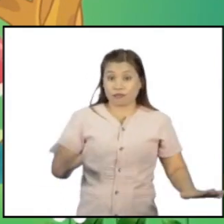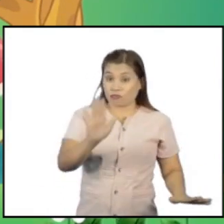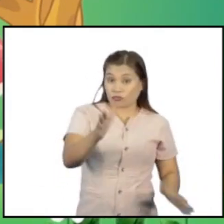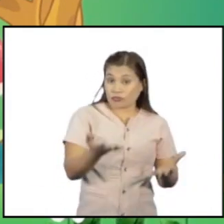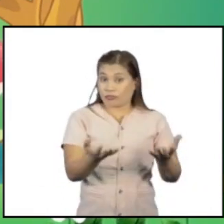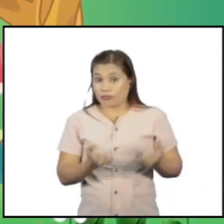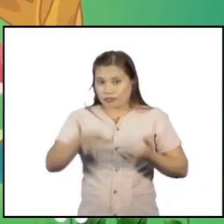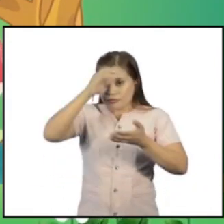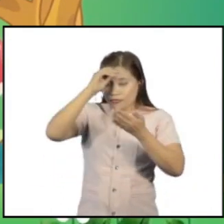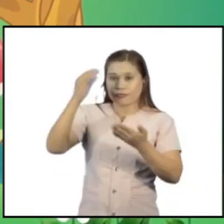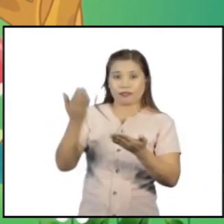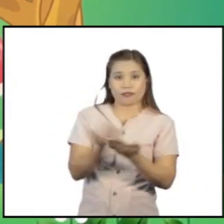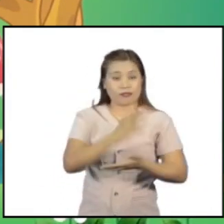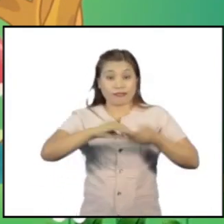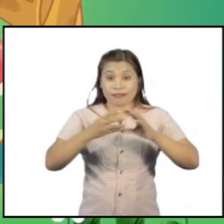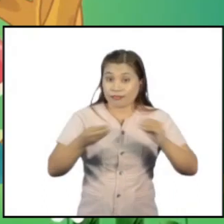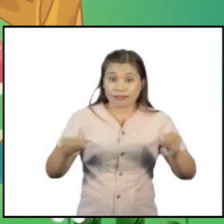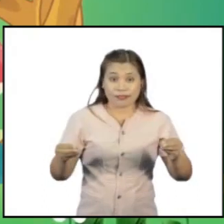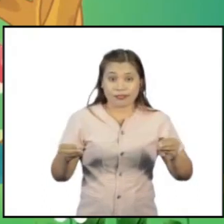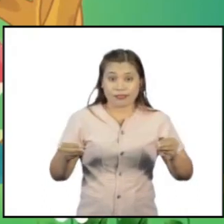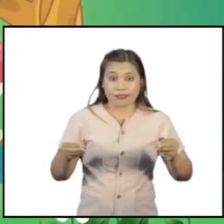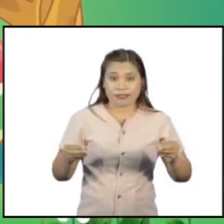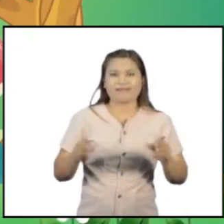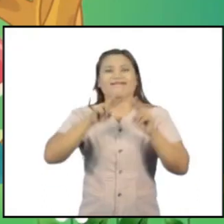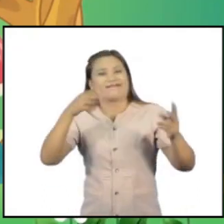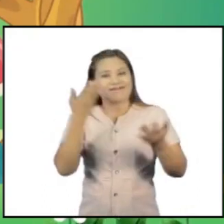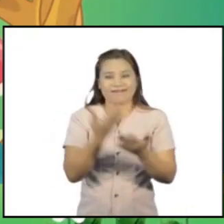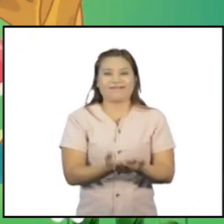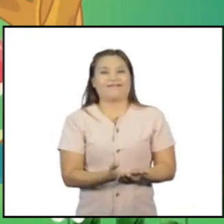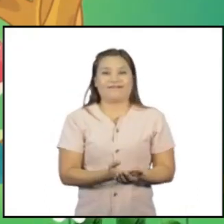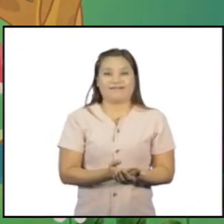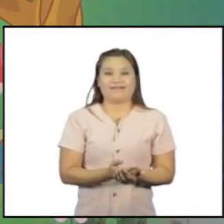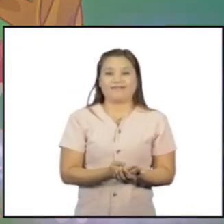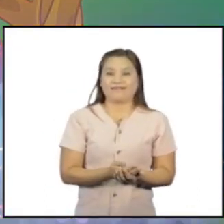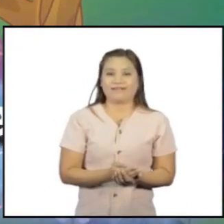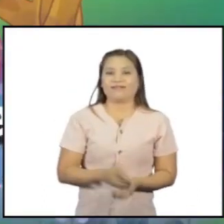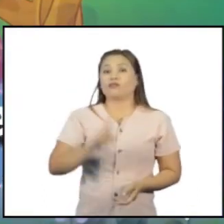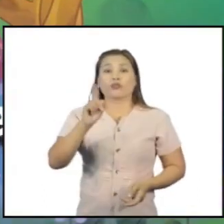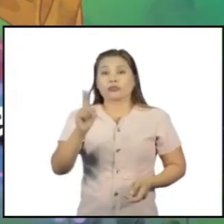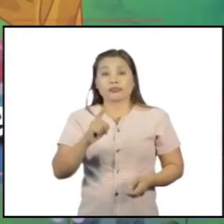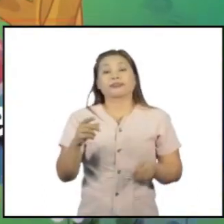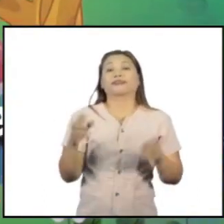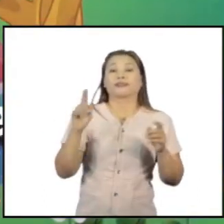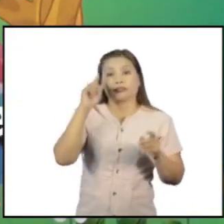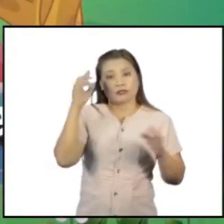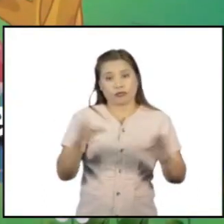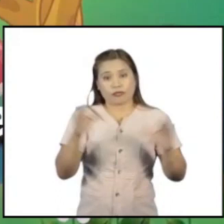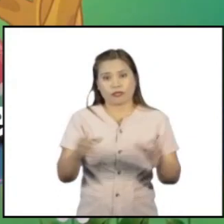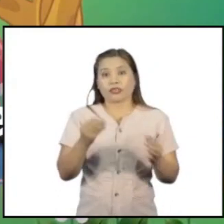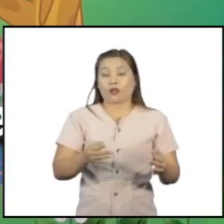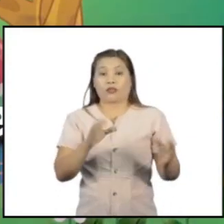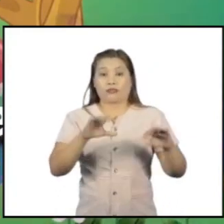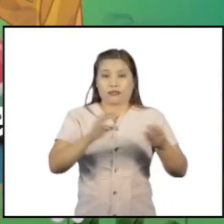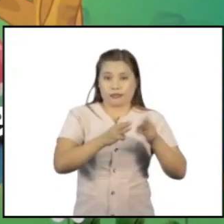want to learn a new story? Very good! What will you do if your